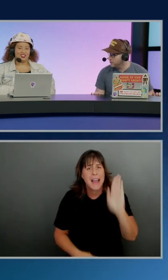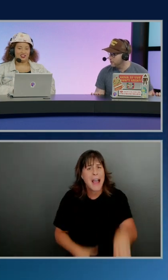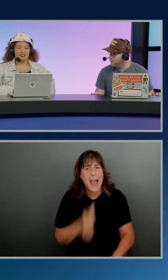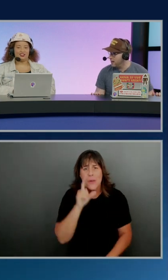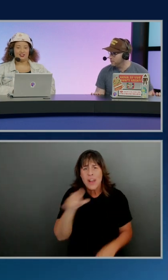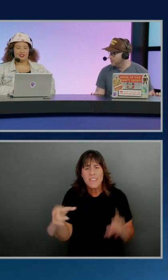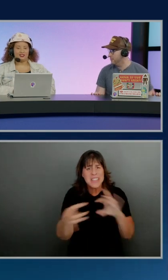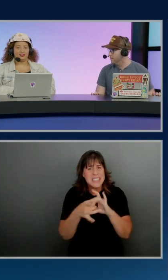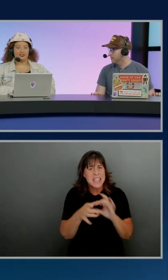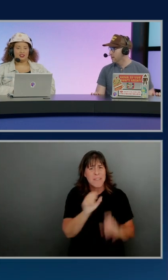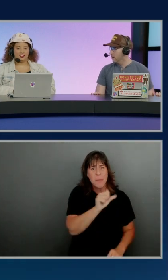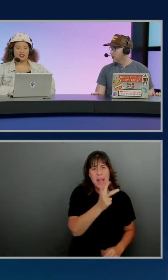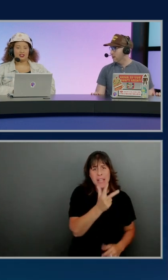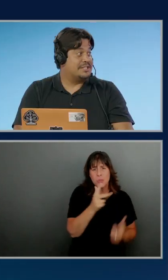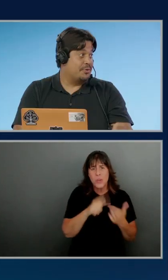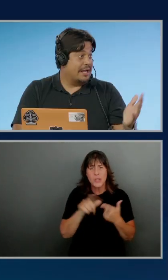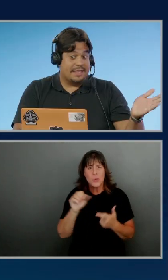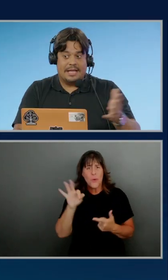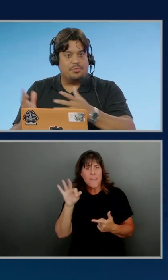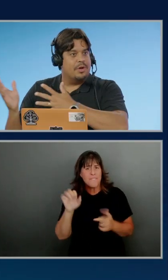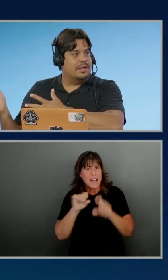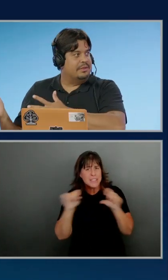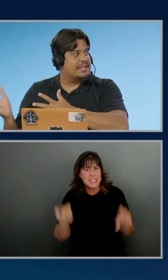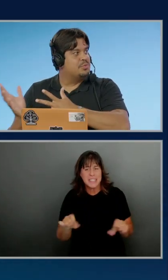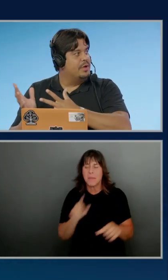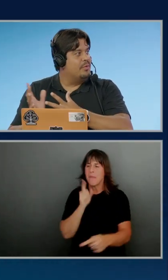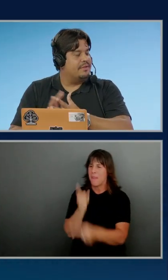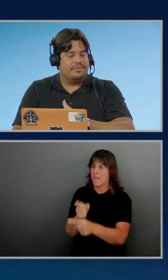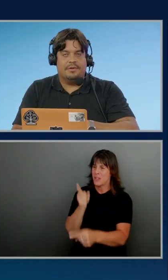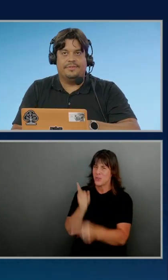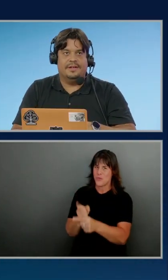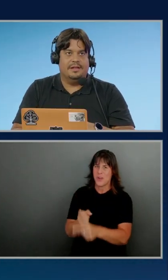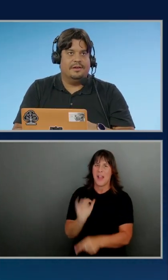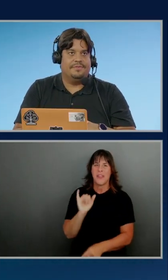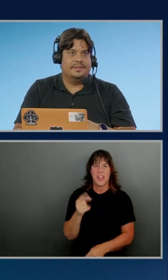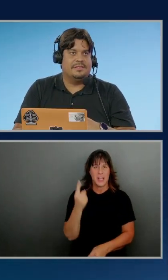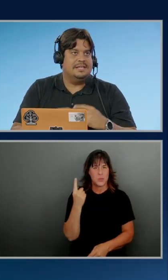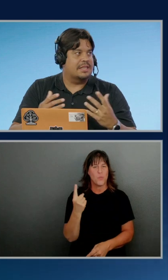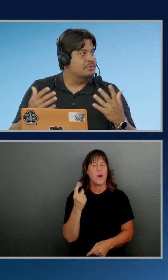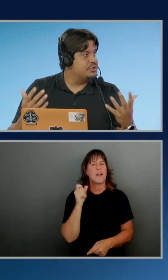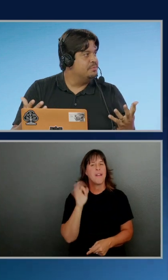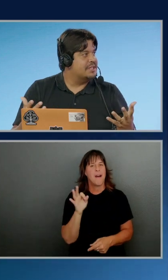S3 to a file system. That's correct. That's one of